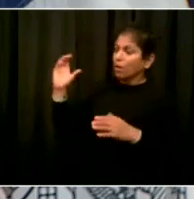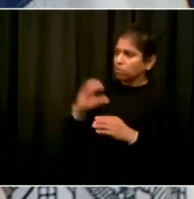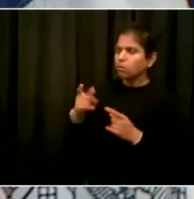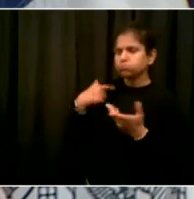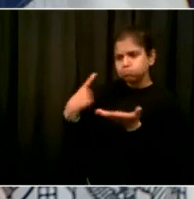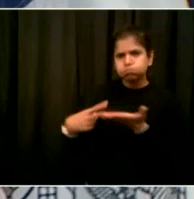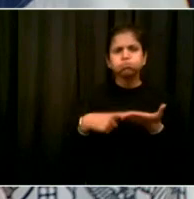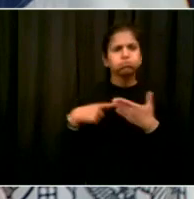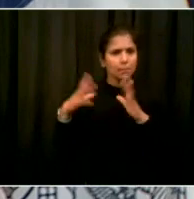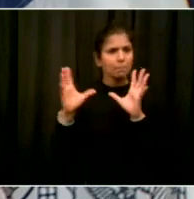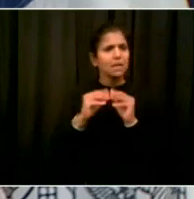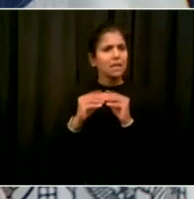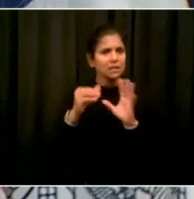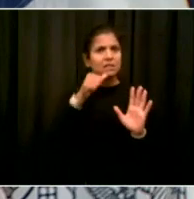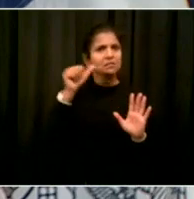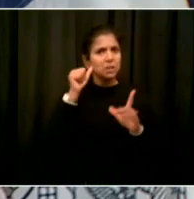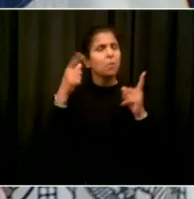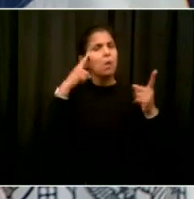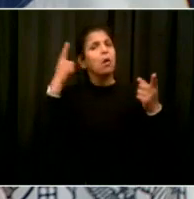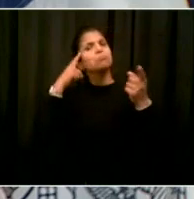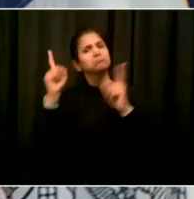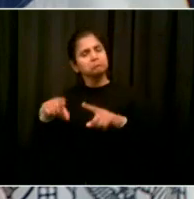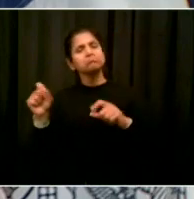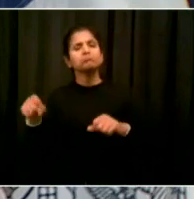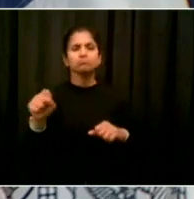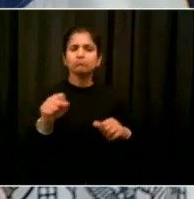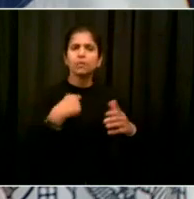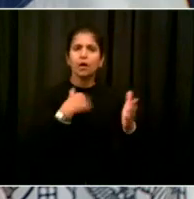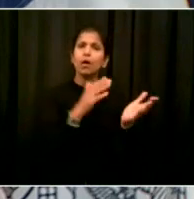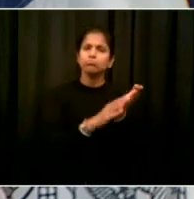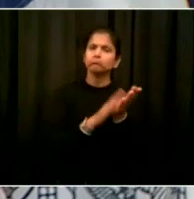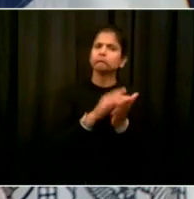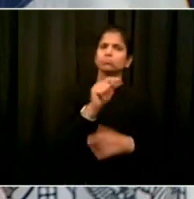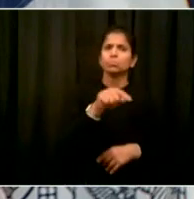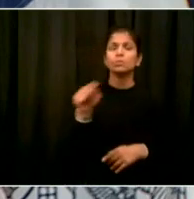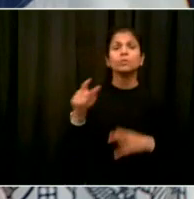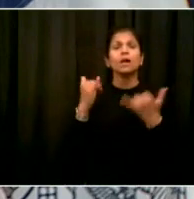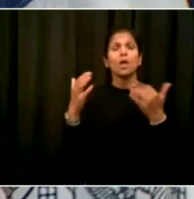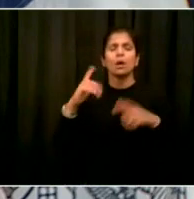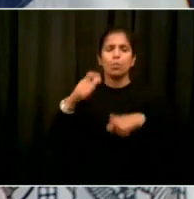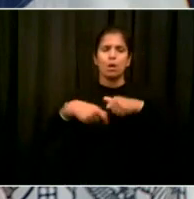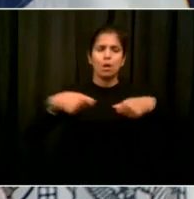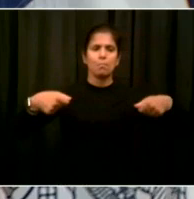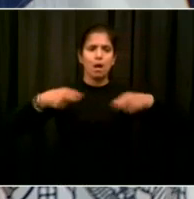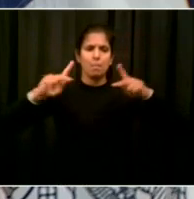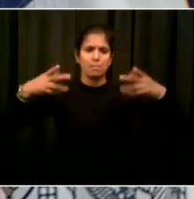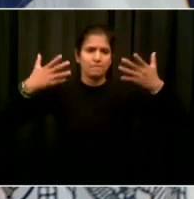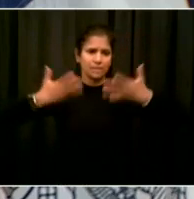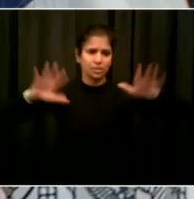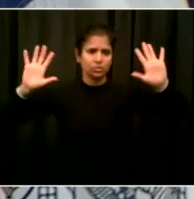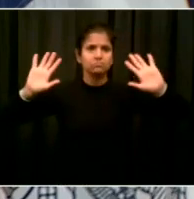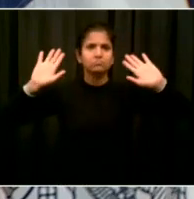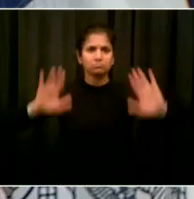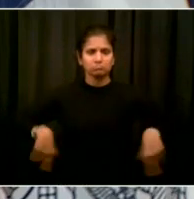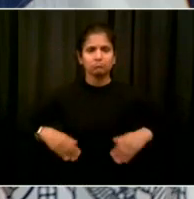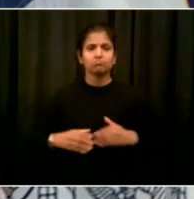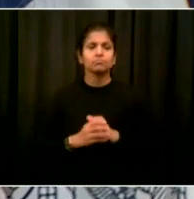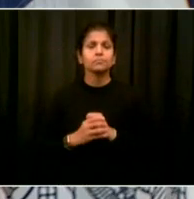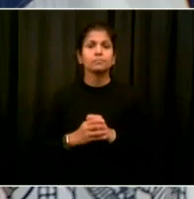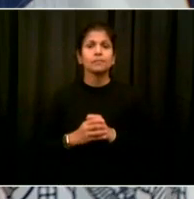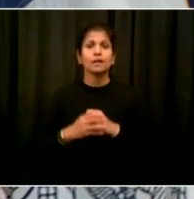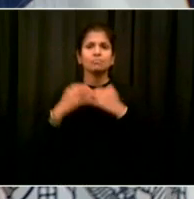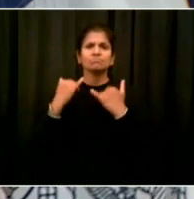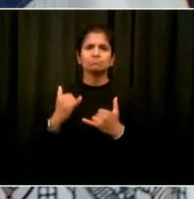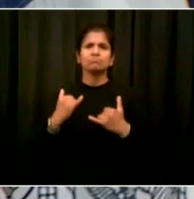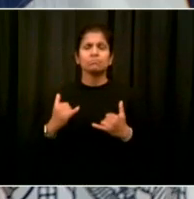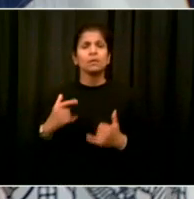today, look, I just want to say it's a historic day. It's a wonderful day when the city moves forward and